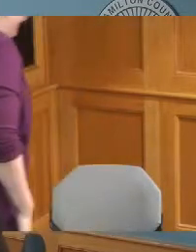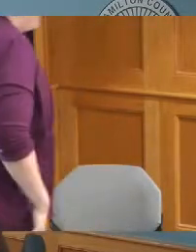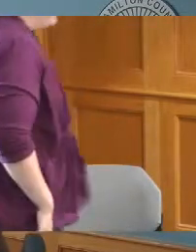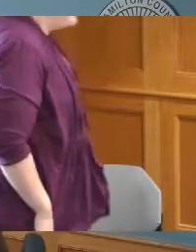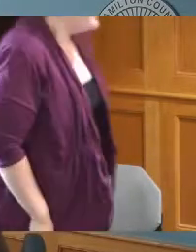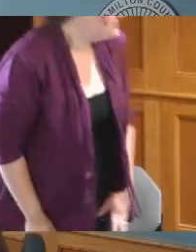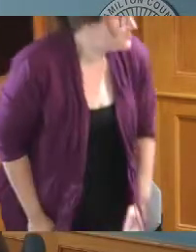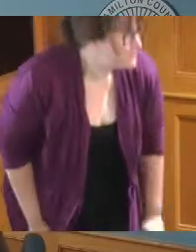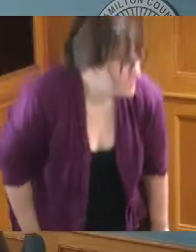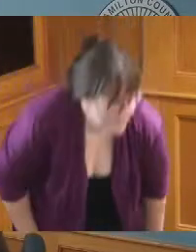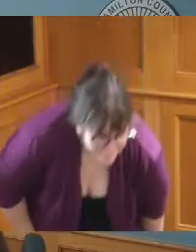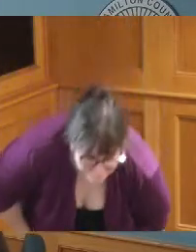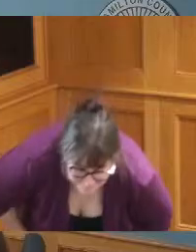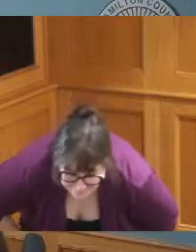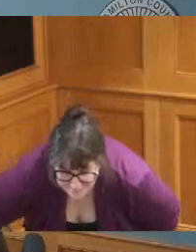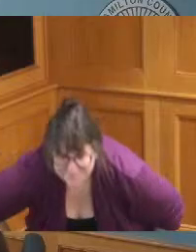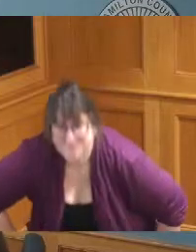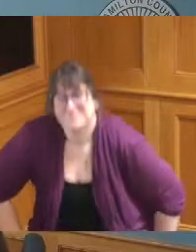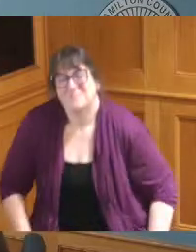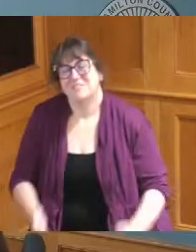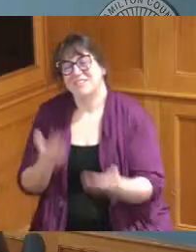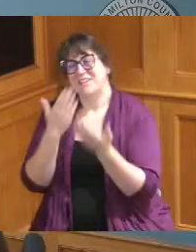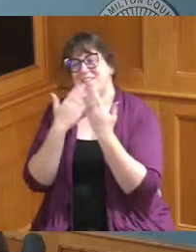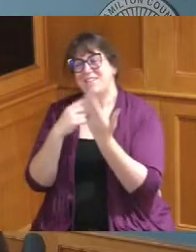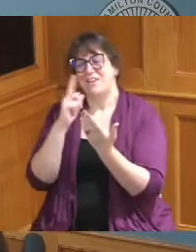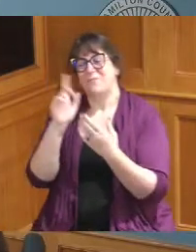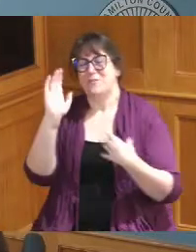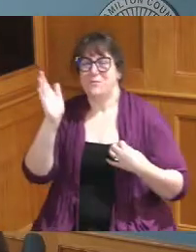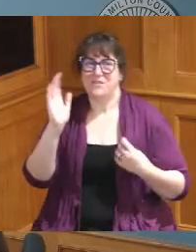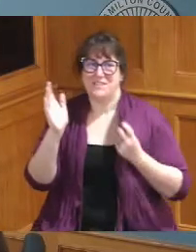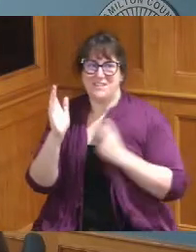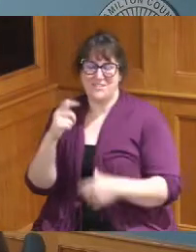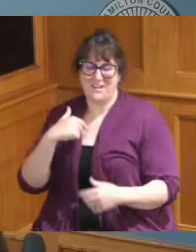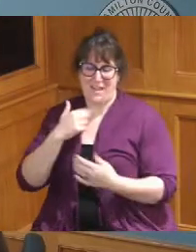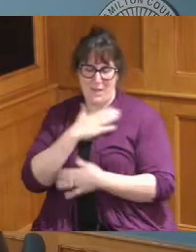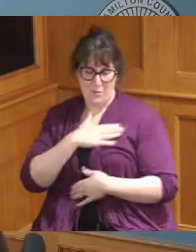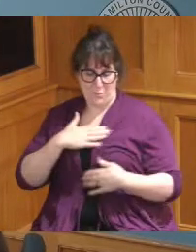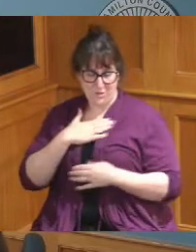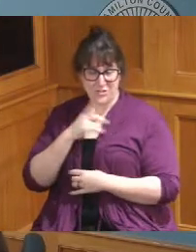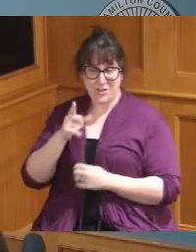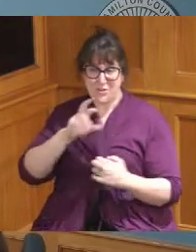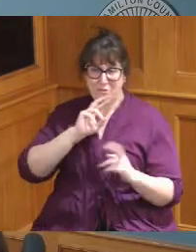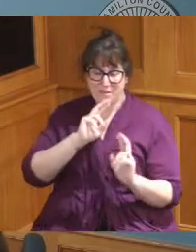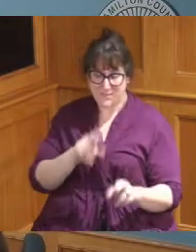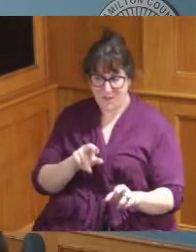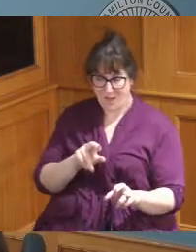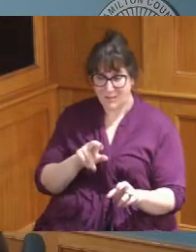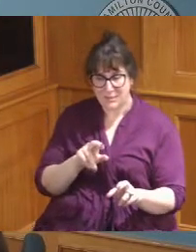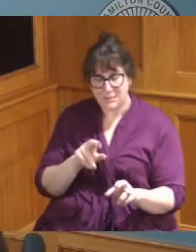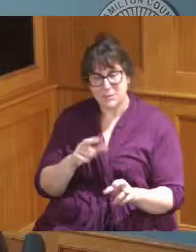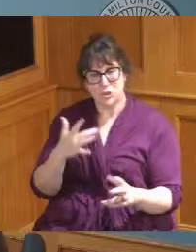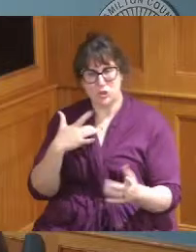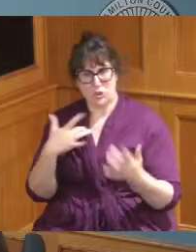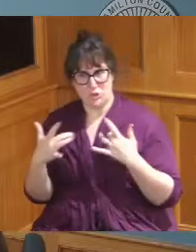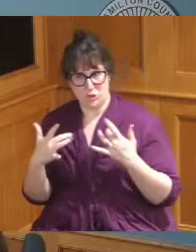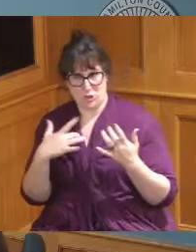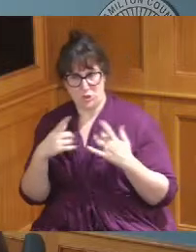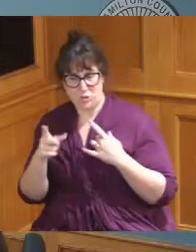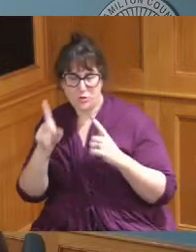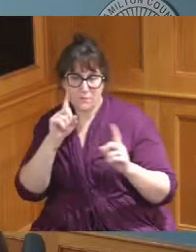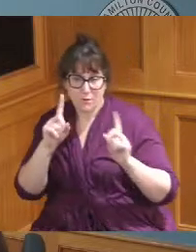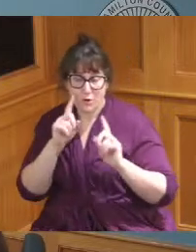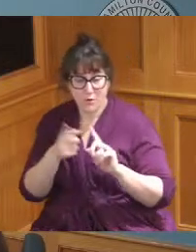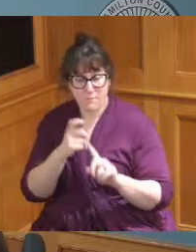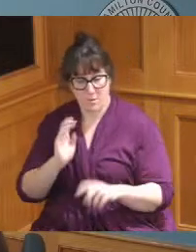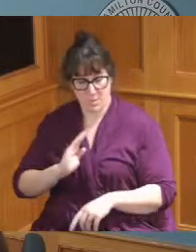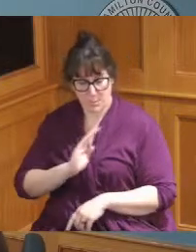Right off the bat, I appreciate that you are responding to the concerns that you've heard from, not only from this